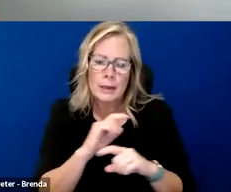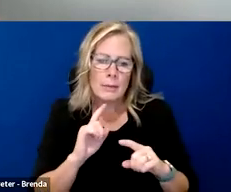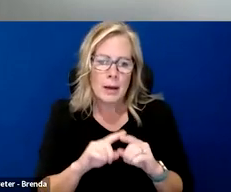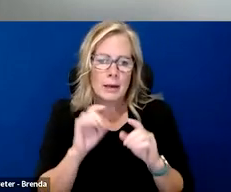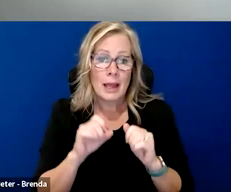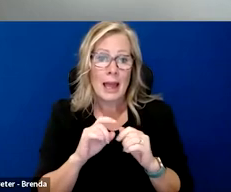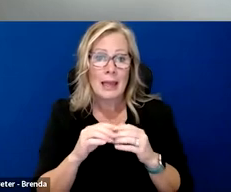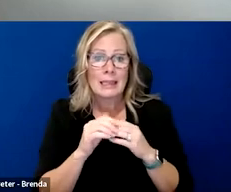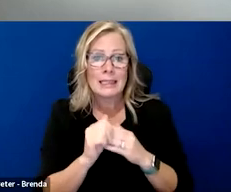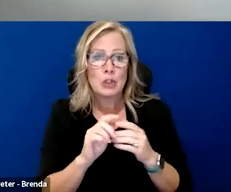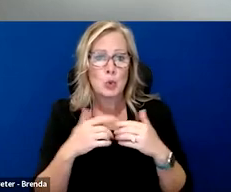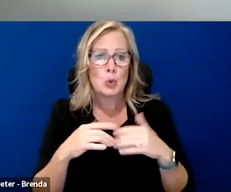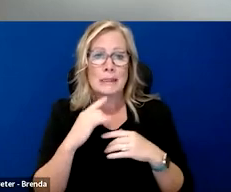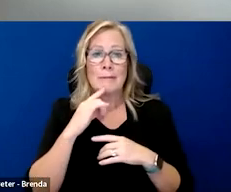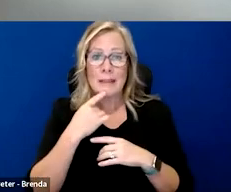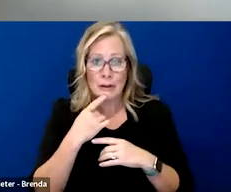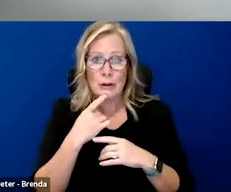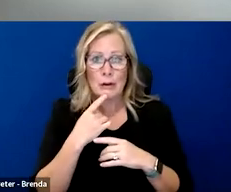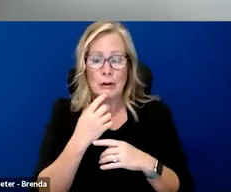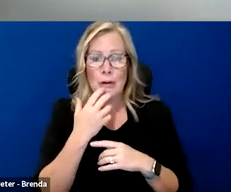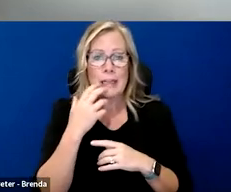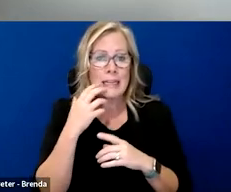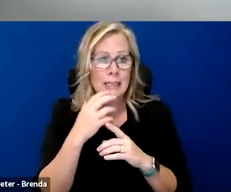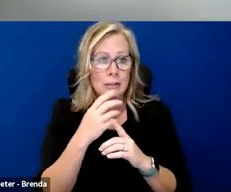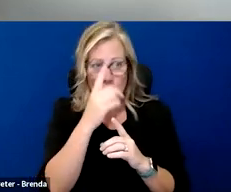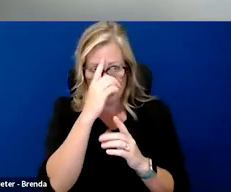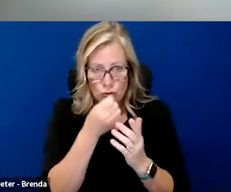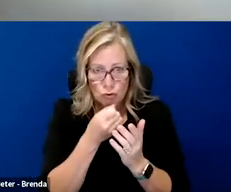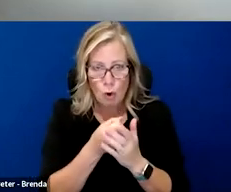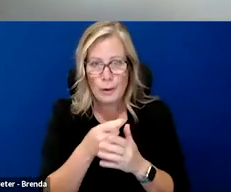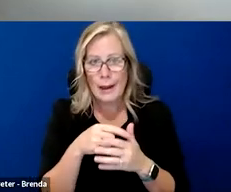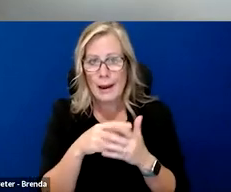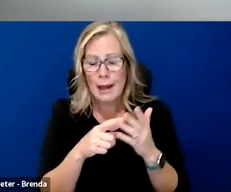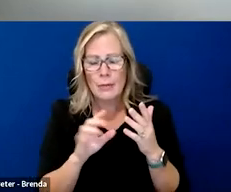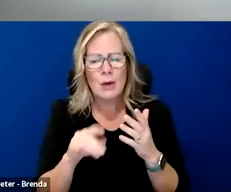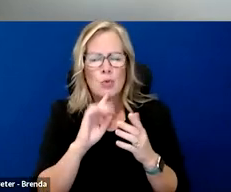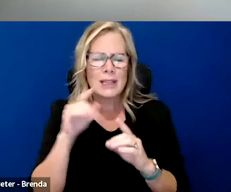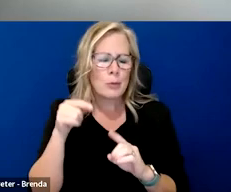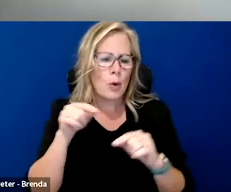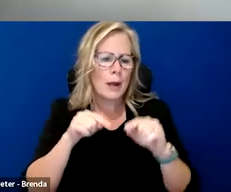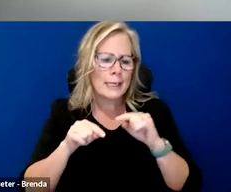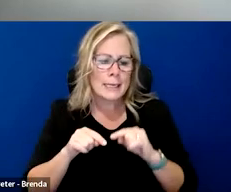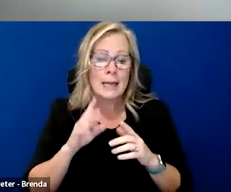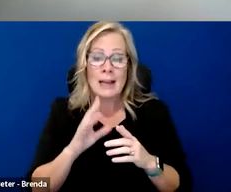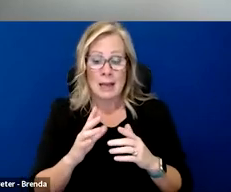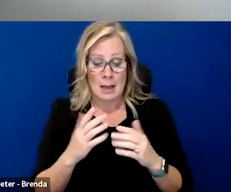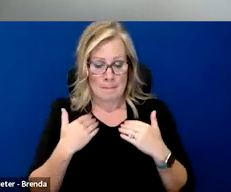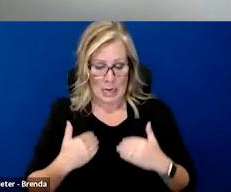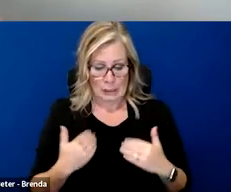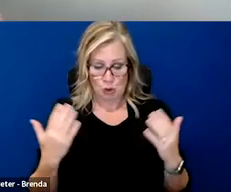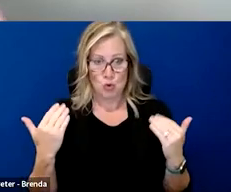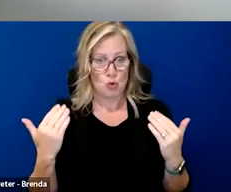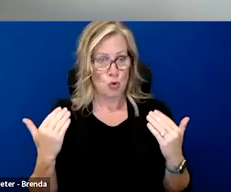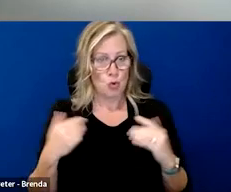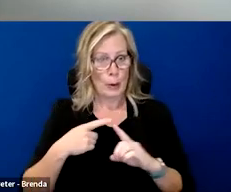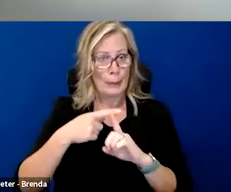it. At the core, some of the very processes that help our bodies to cool off can be the